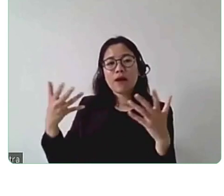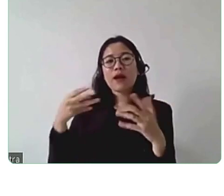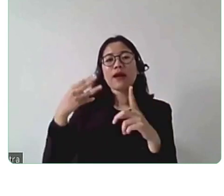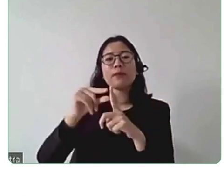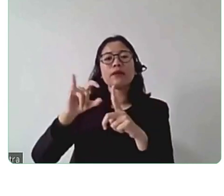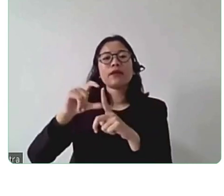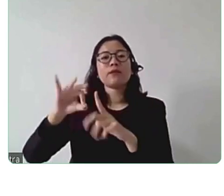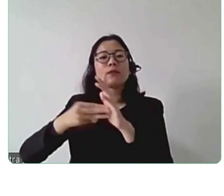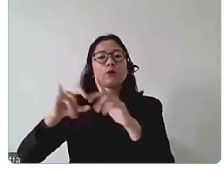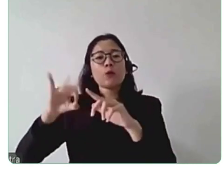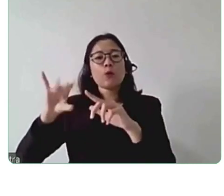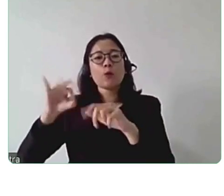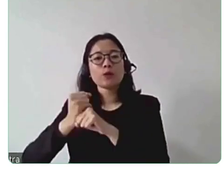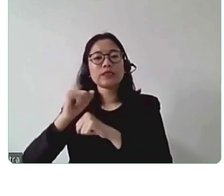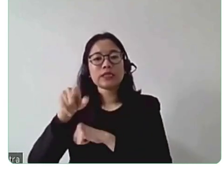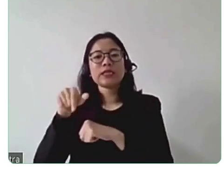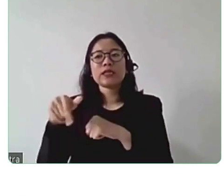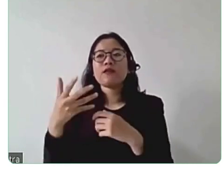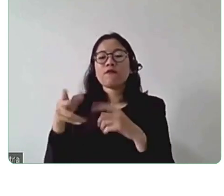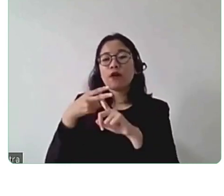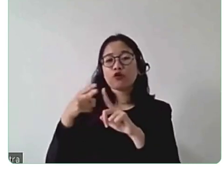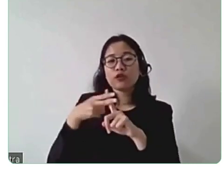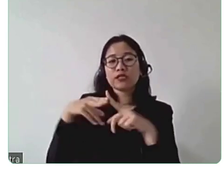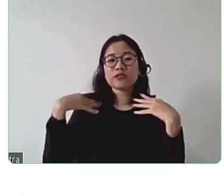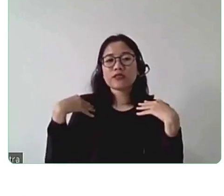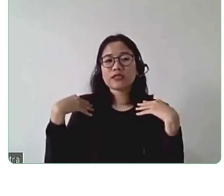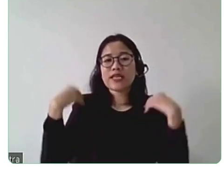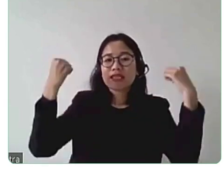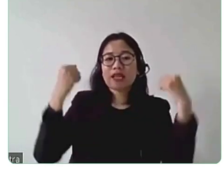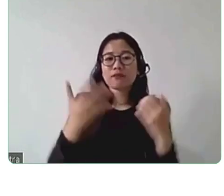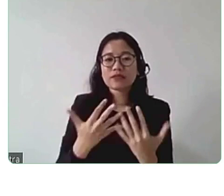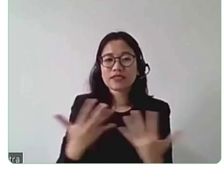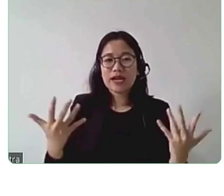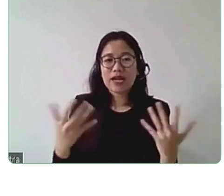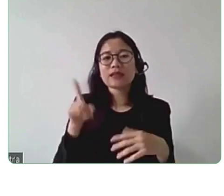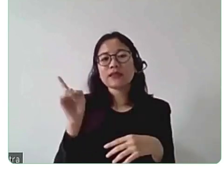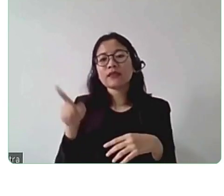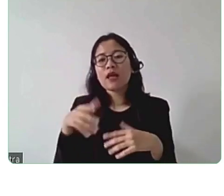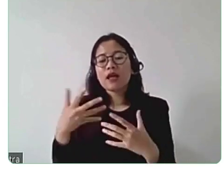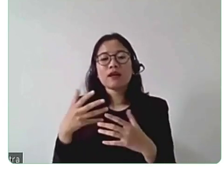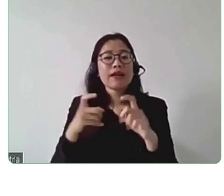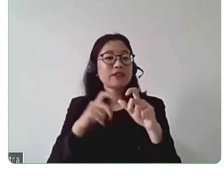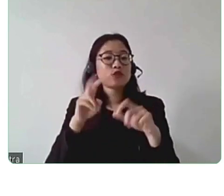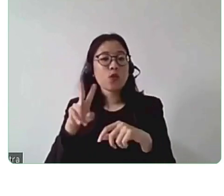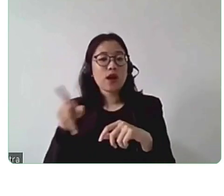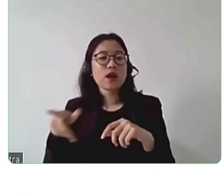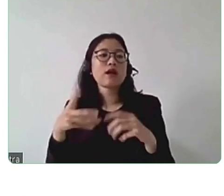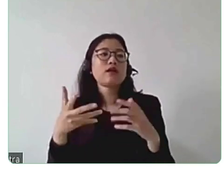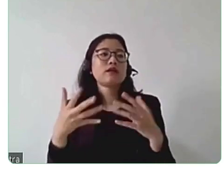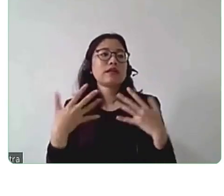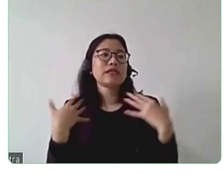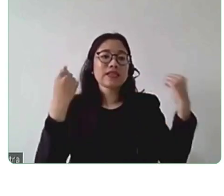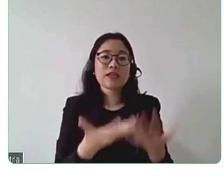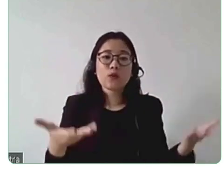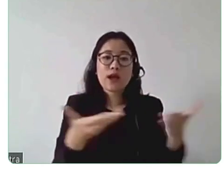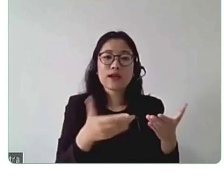Public Health, the University of Indonesia, 2 master degrees in environmental health and epidemiology,